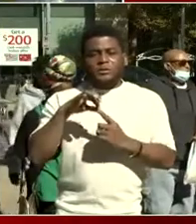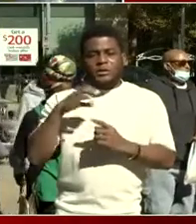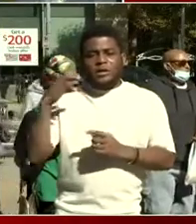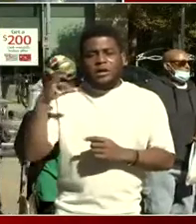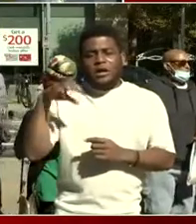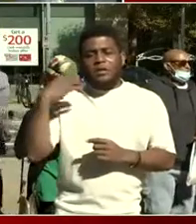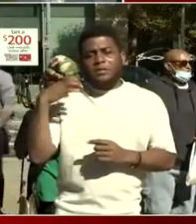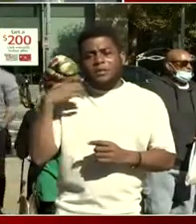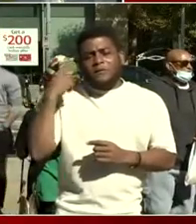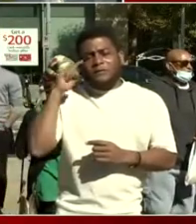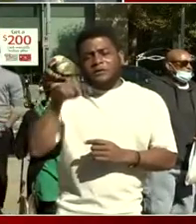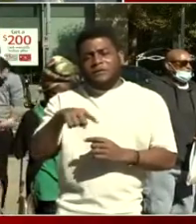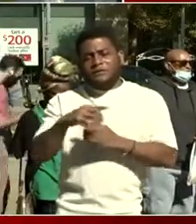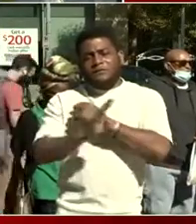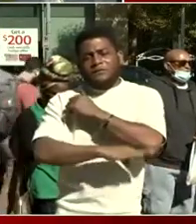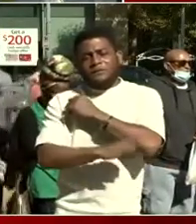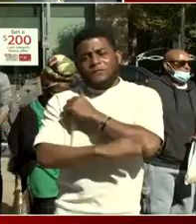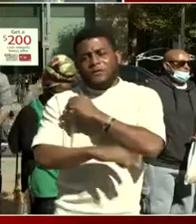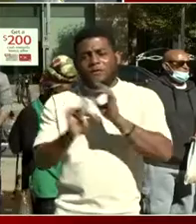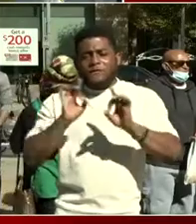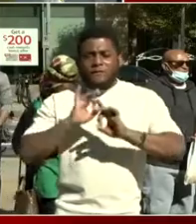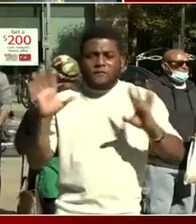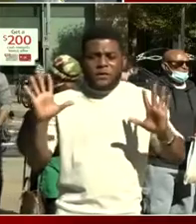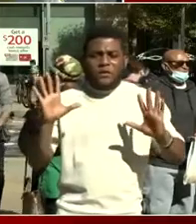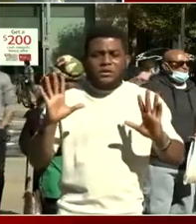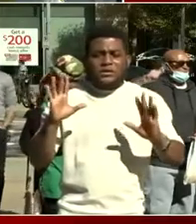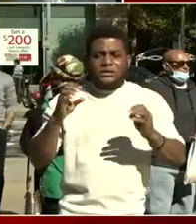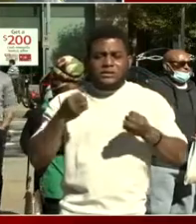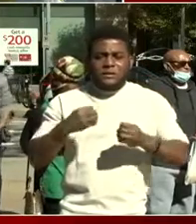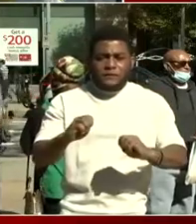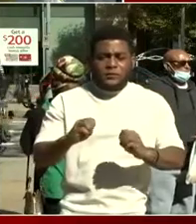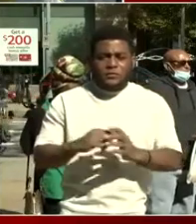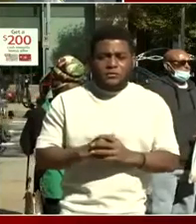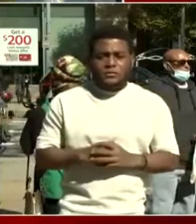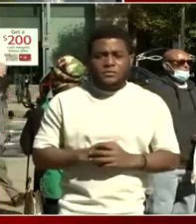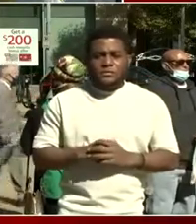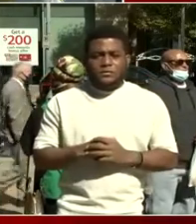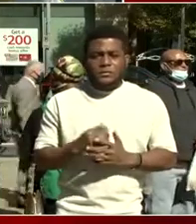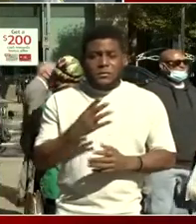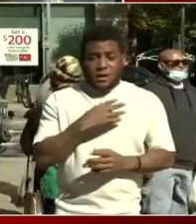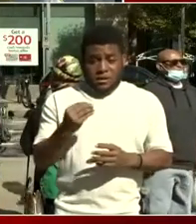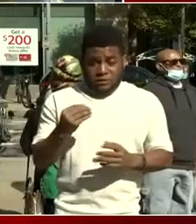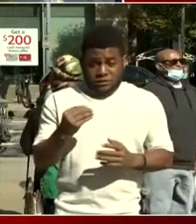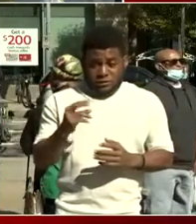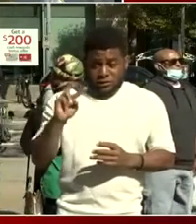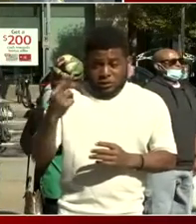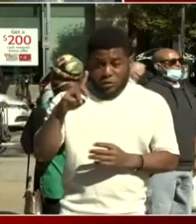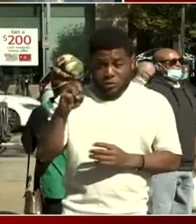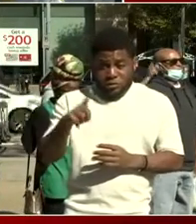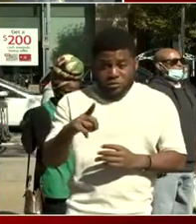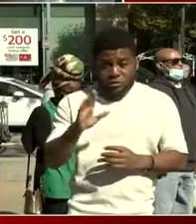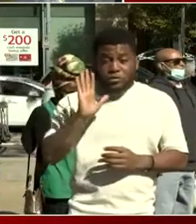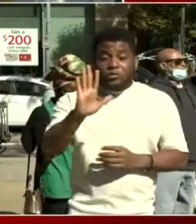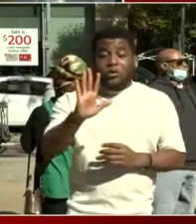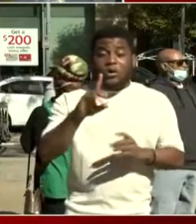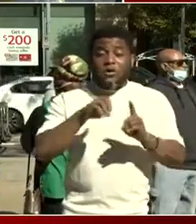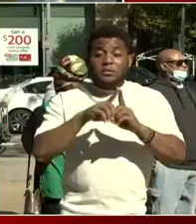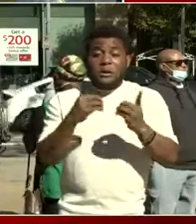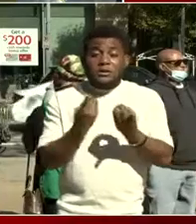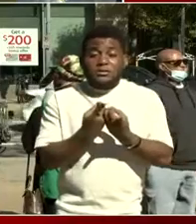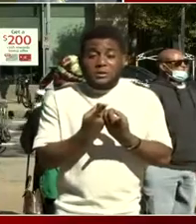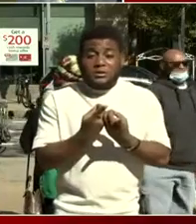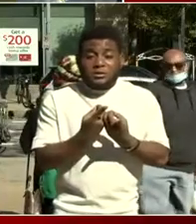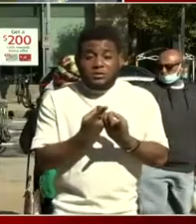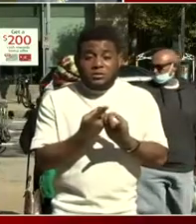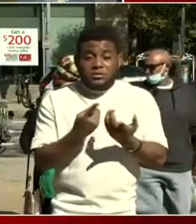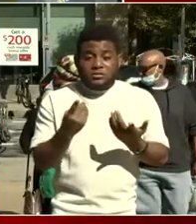crime prevention initiative? And second of all, has your department undergone a study